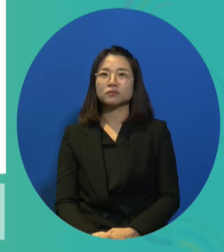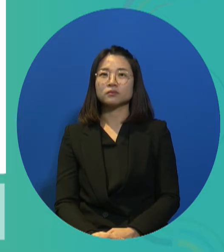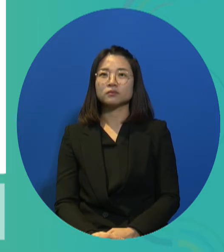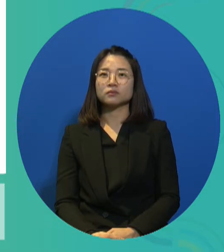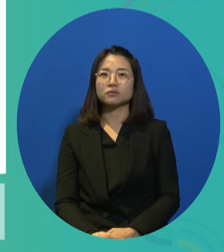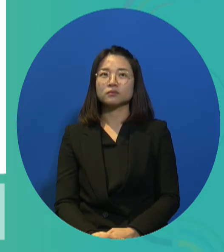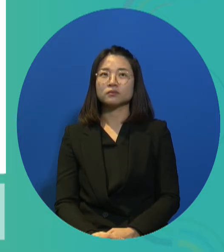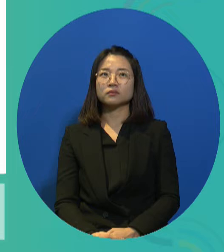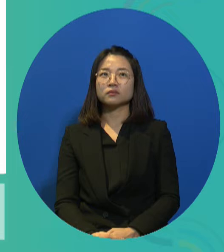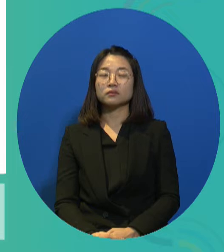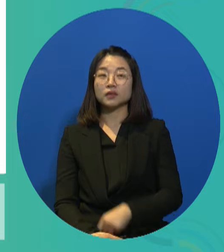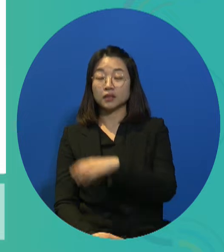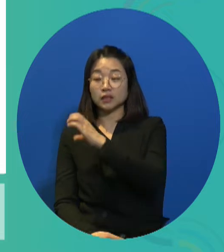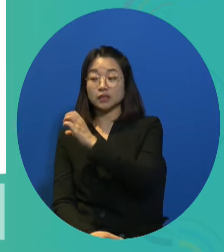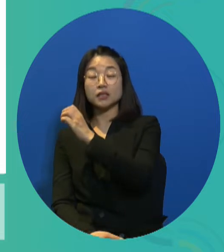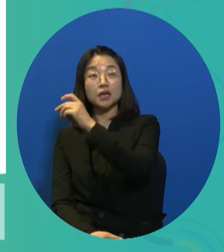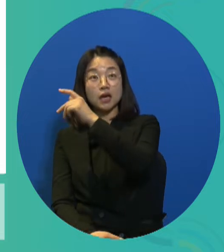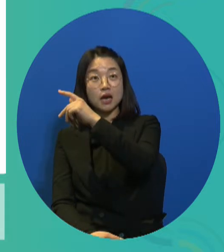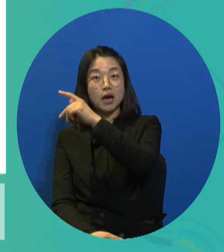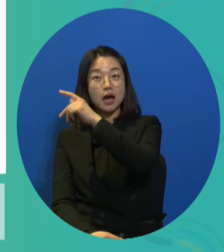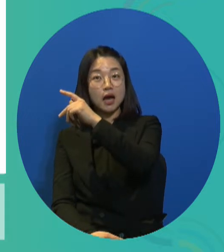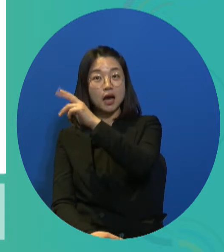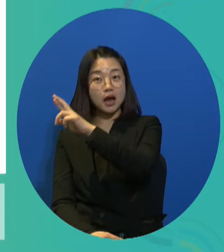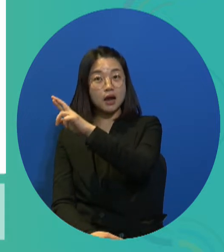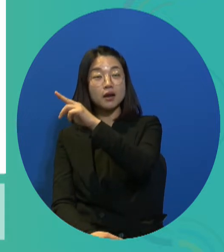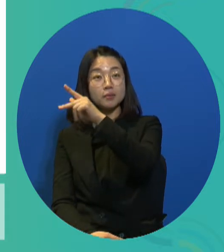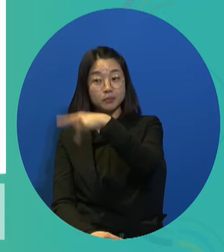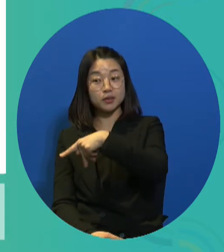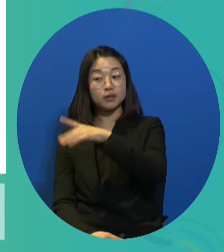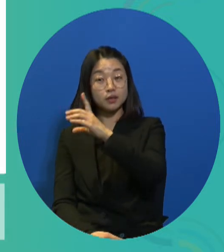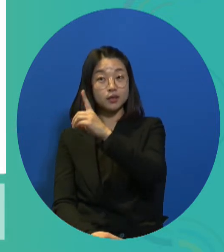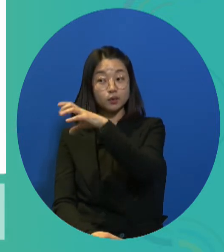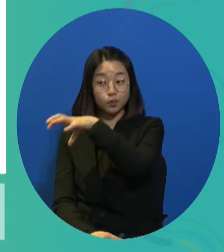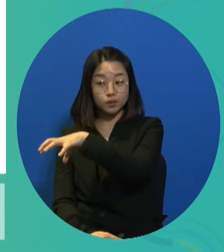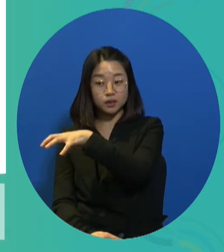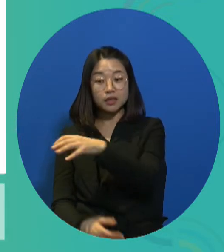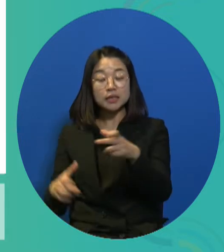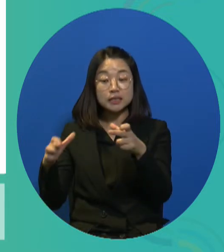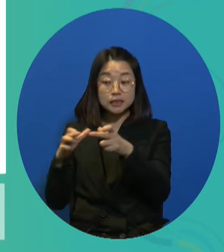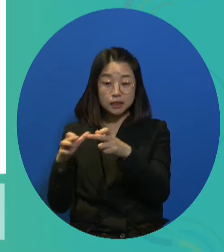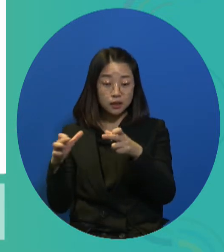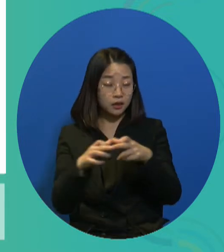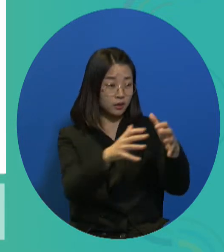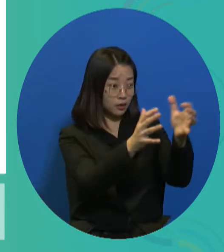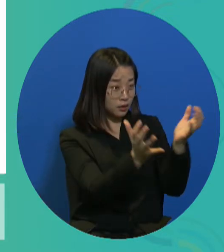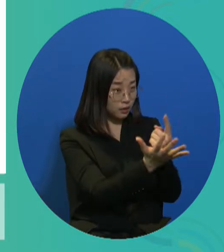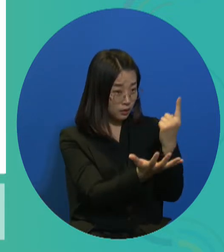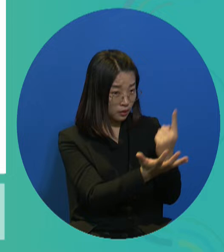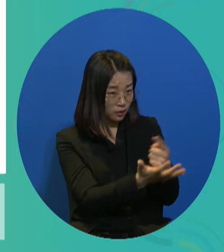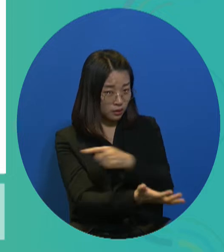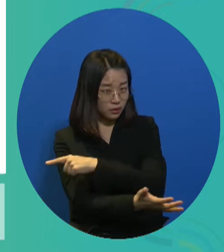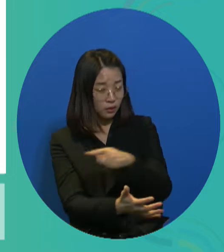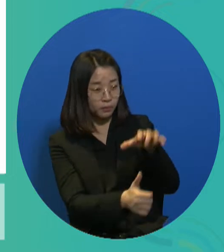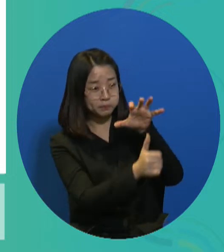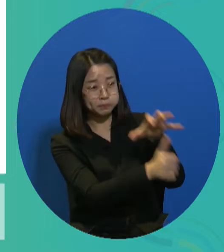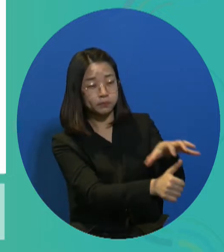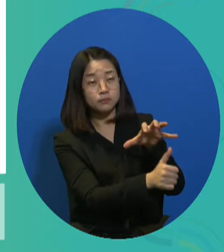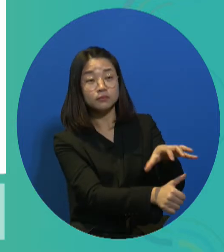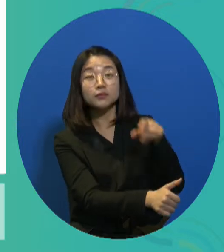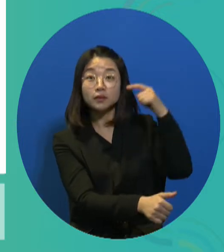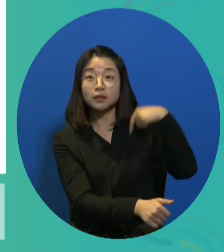So I'm here today representing DPAC, and we were set up out of a protest that happened in